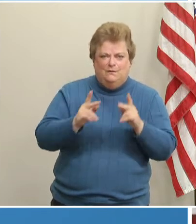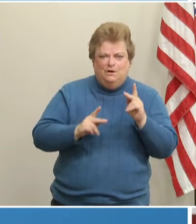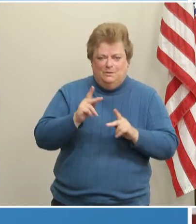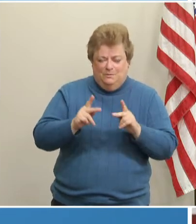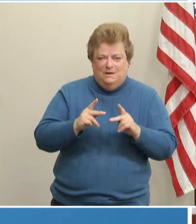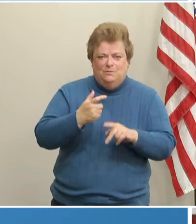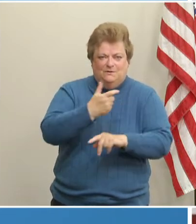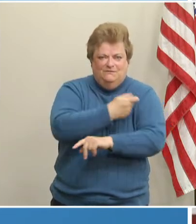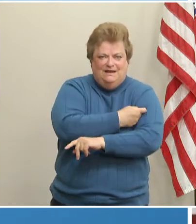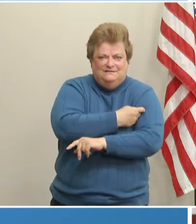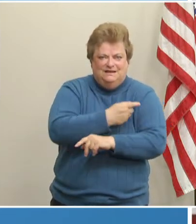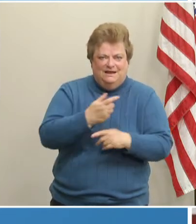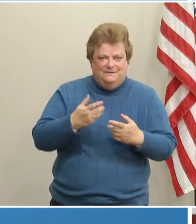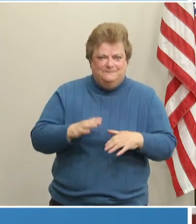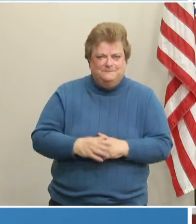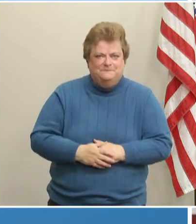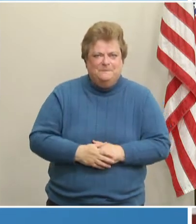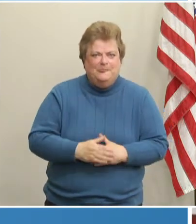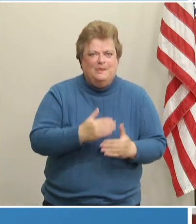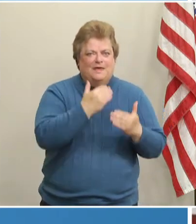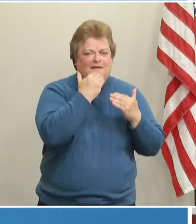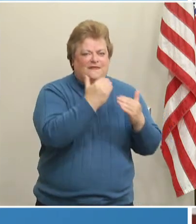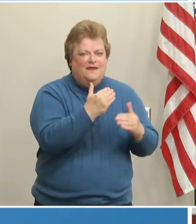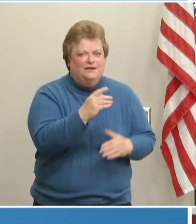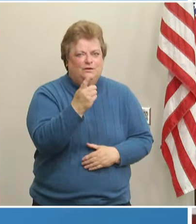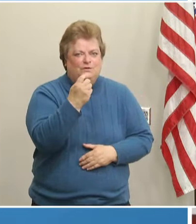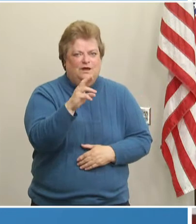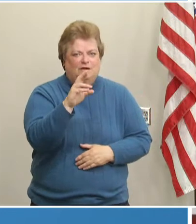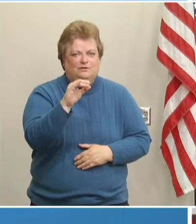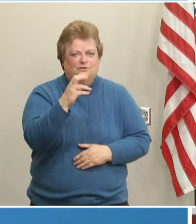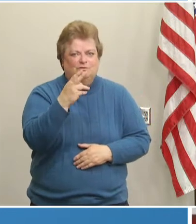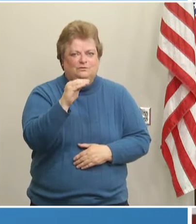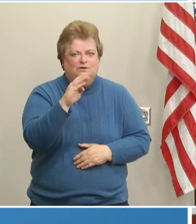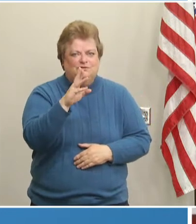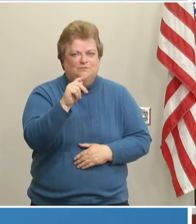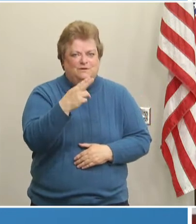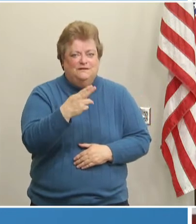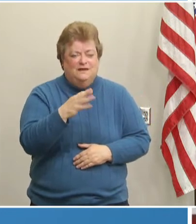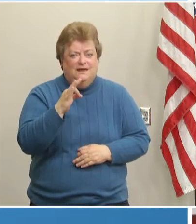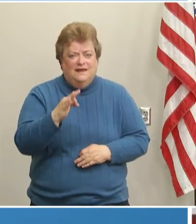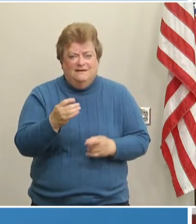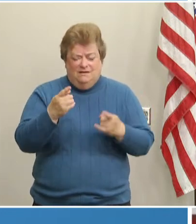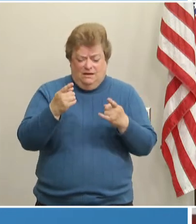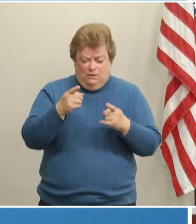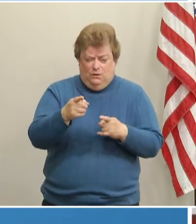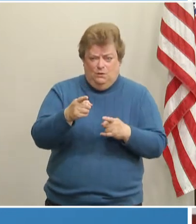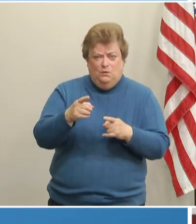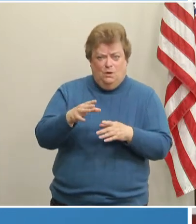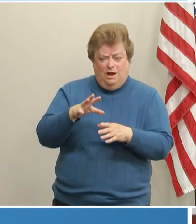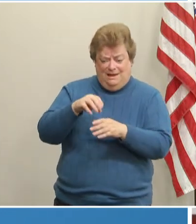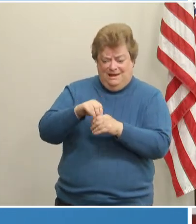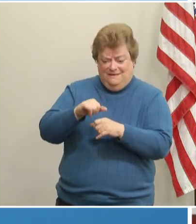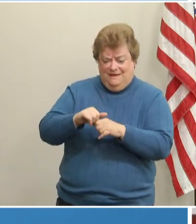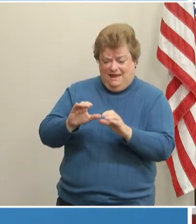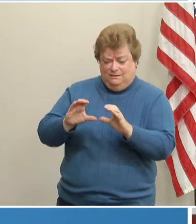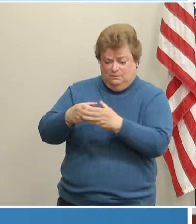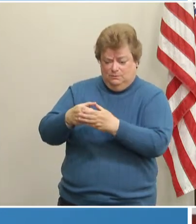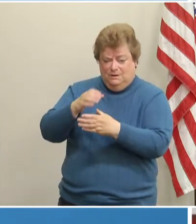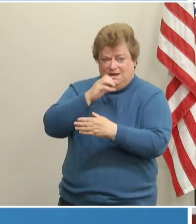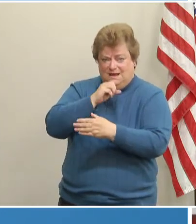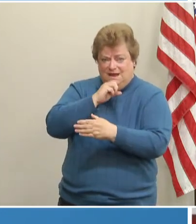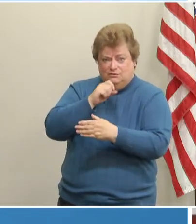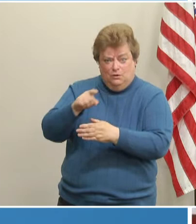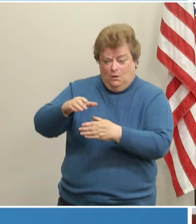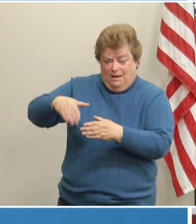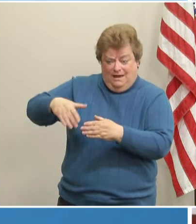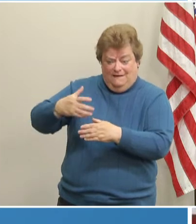you. Thank you, Dr. Richmond. If you fall into one of these age groups and haven't received your vaccine, we urge